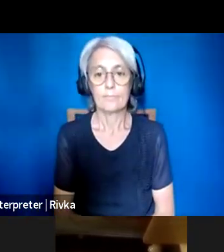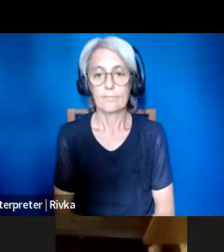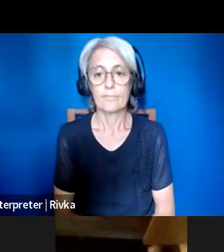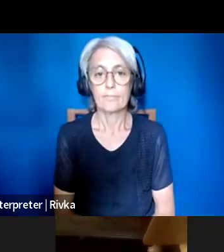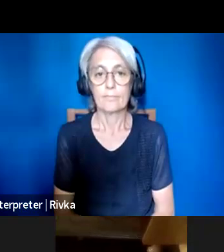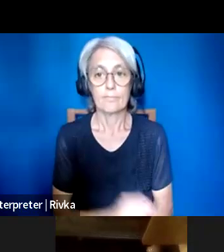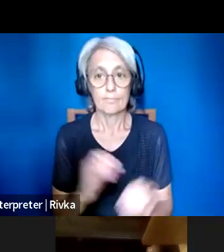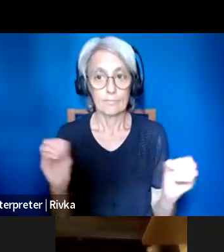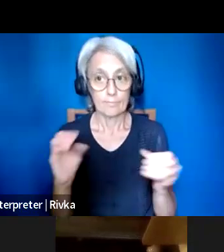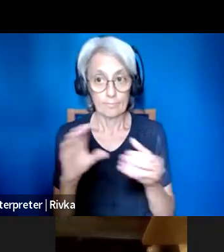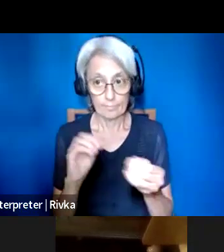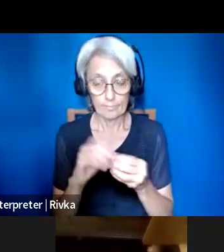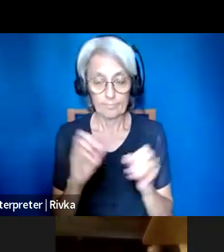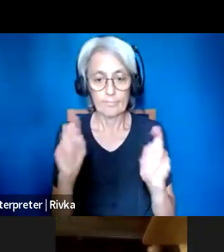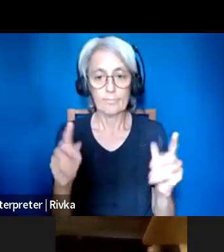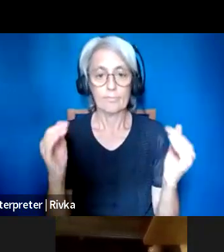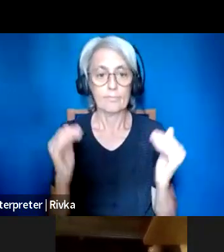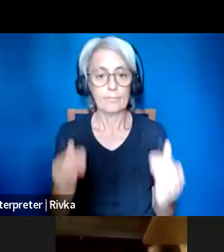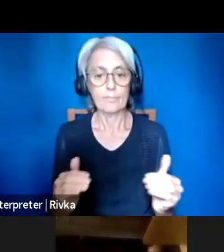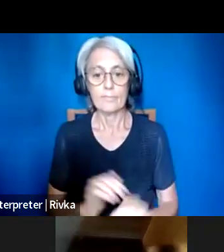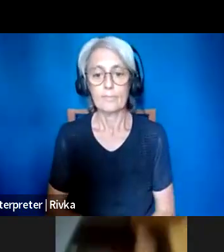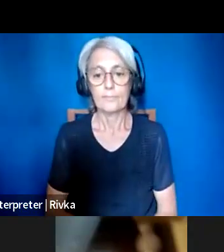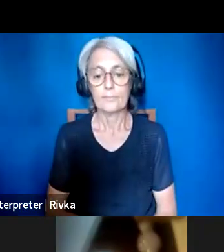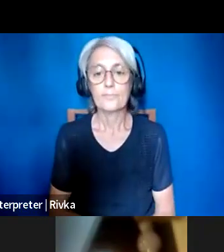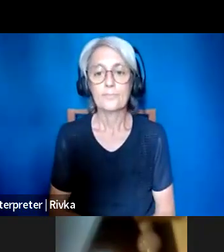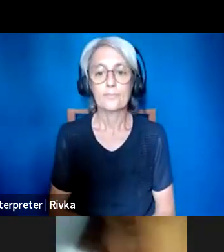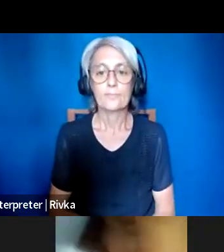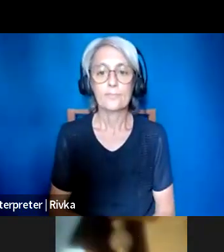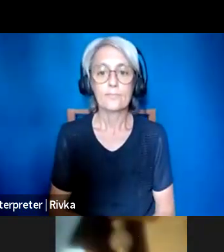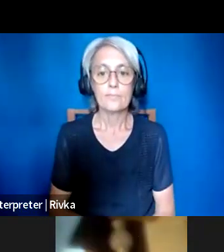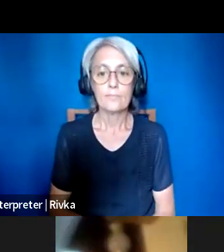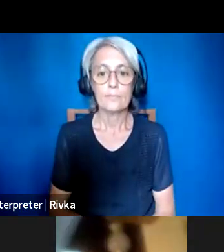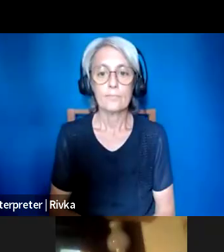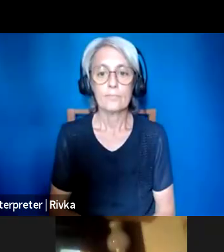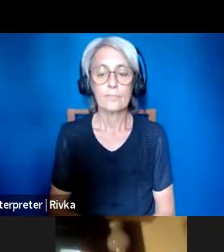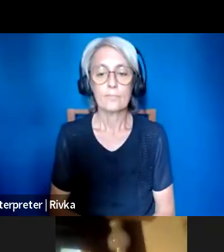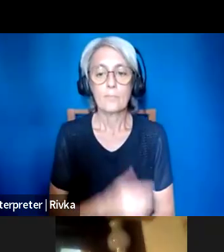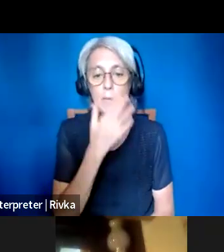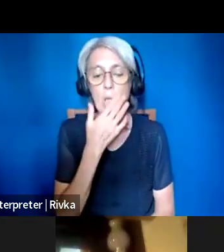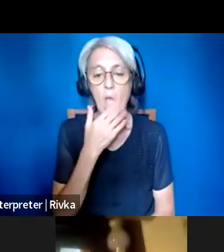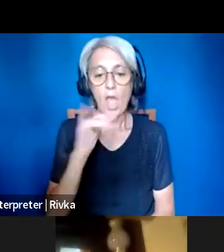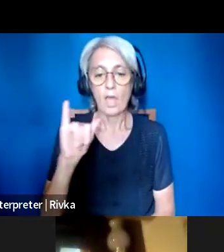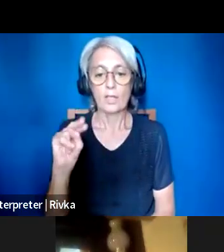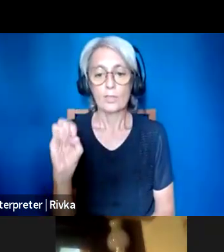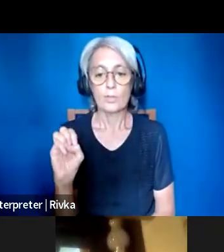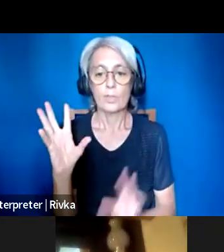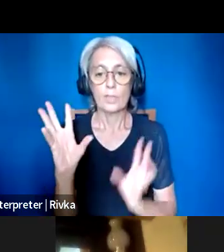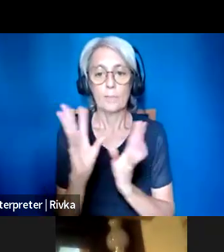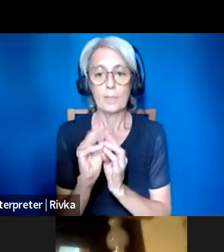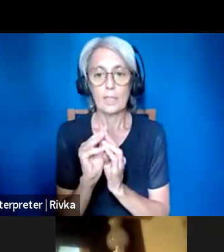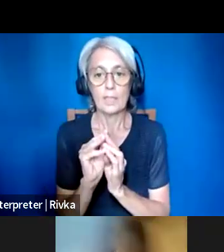Seeing none, happy to move along to the next item, which is adoption of the June